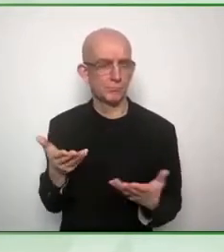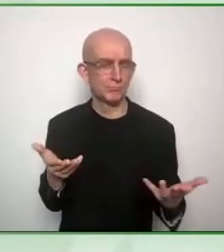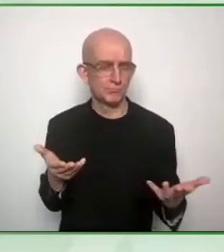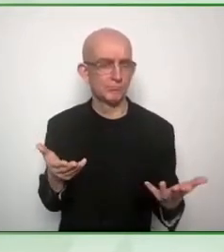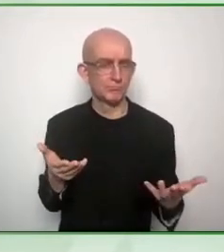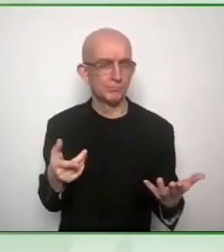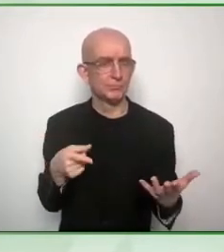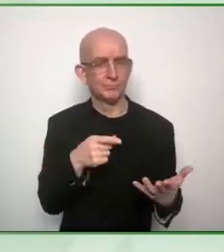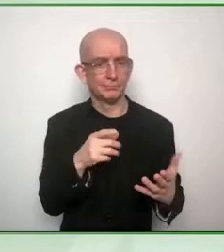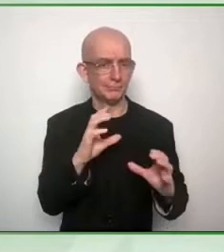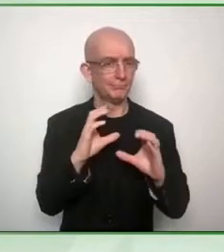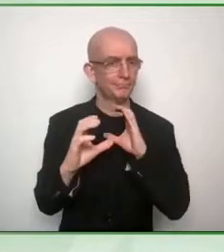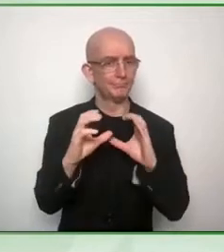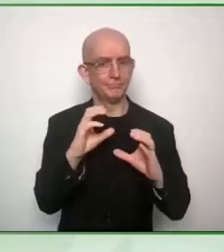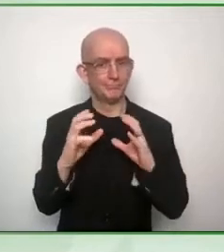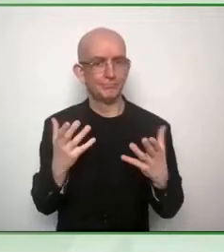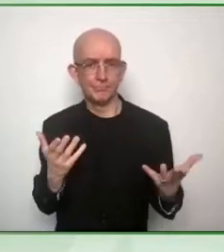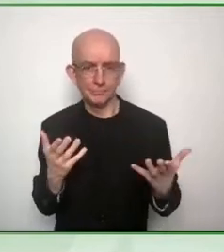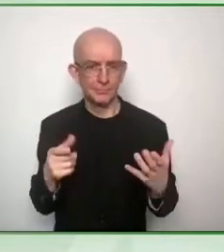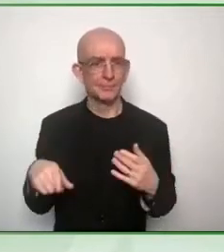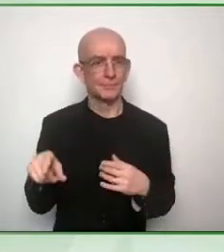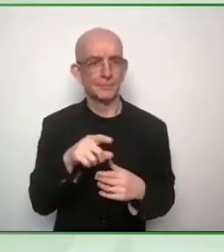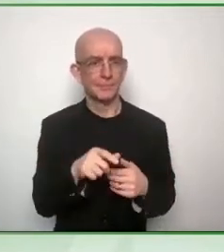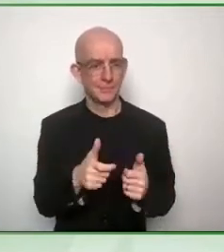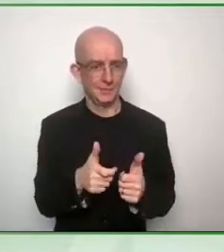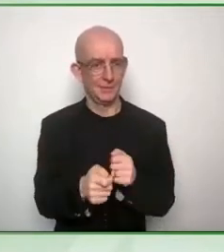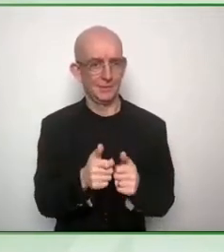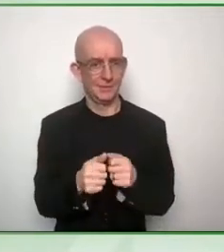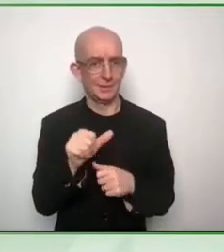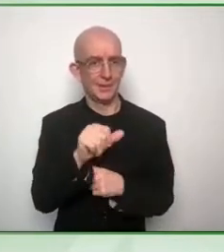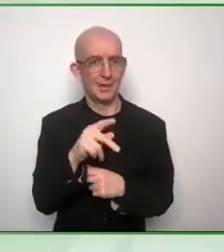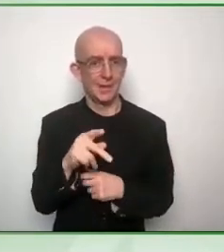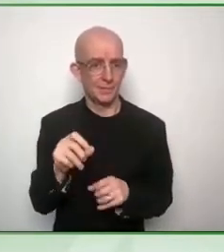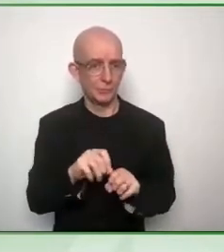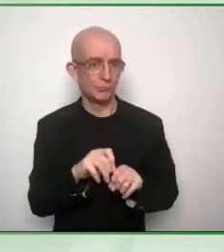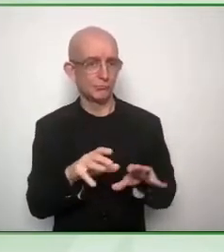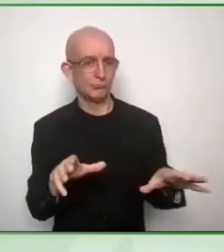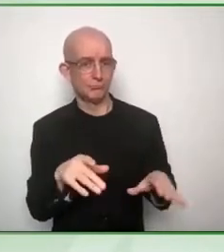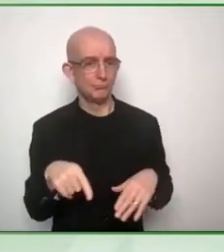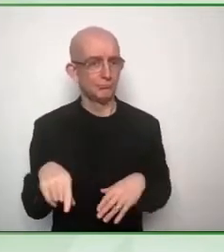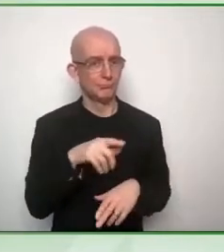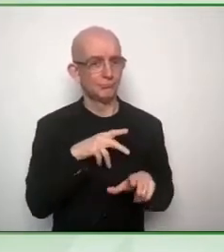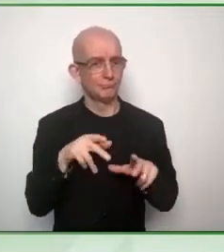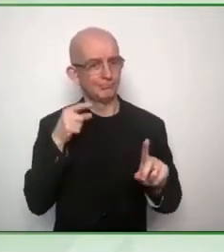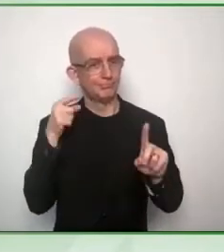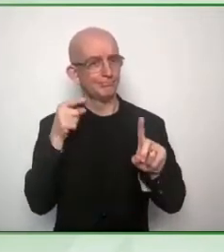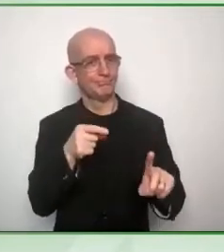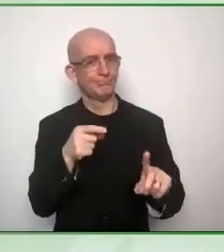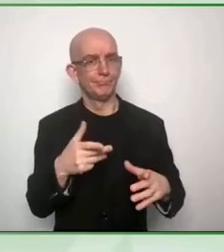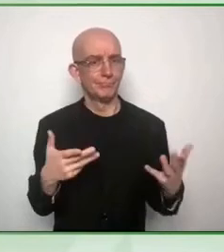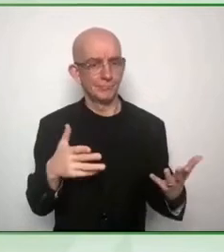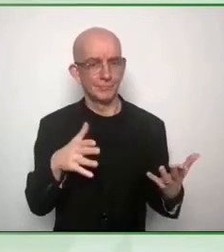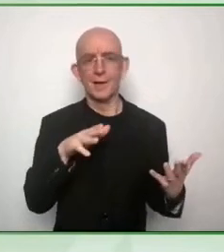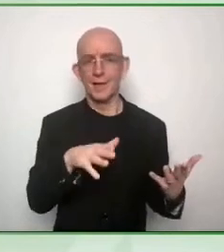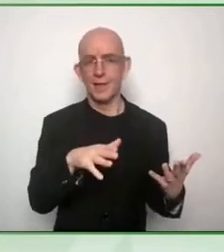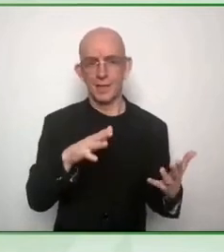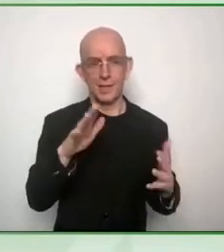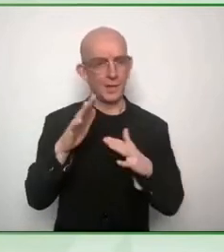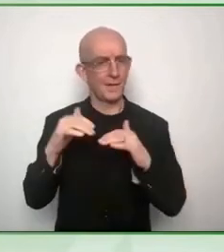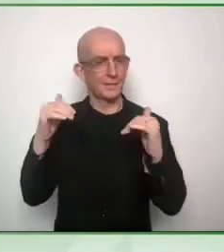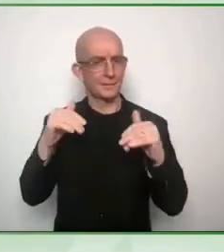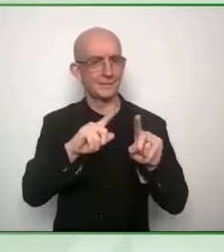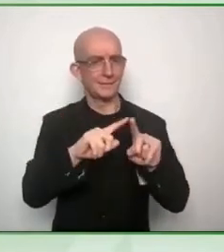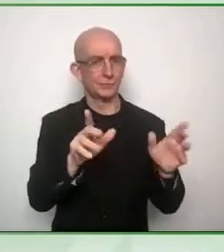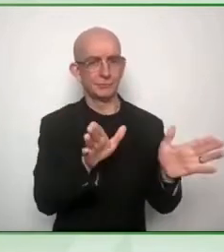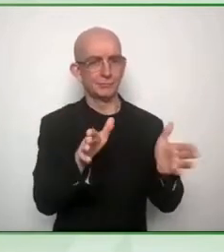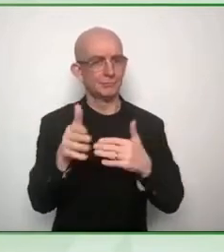science outreach, any form of research, really, that educational outreach, labor